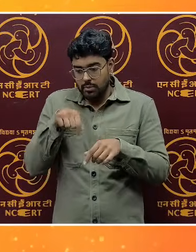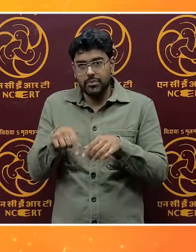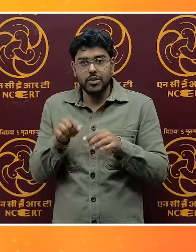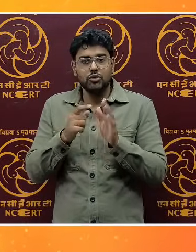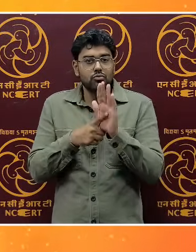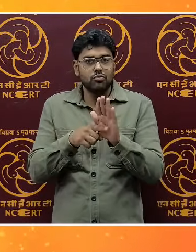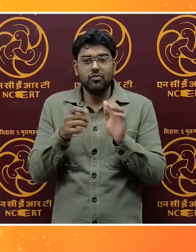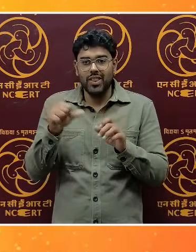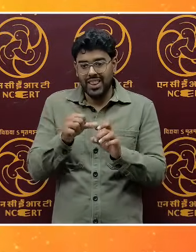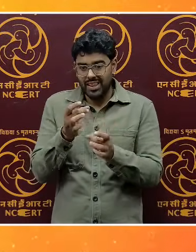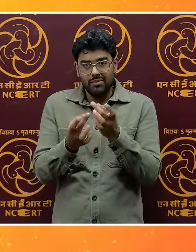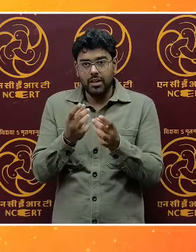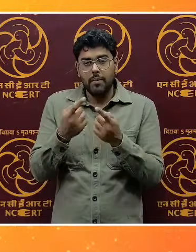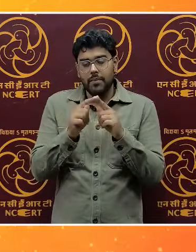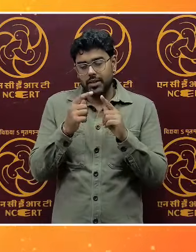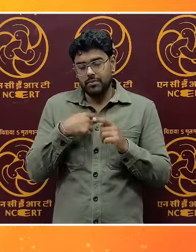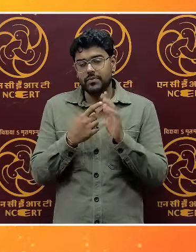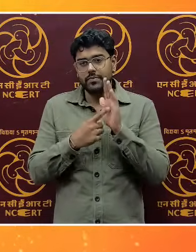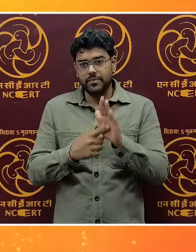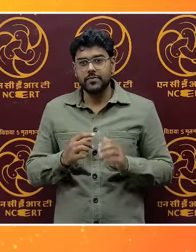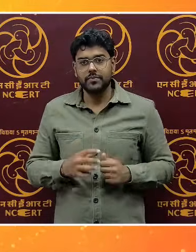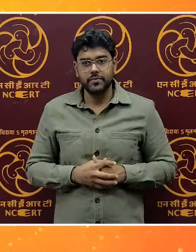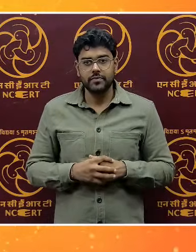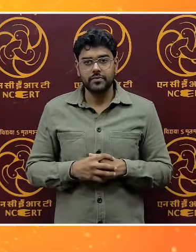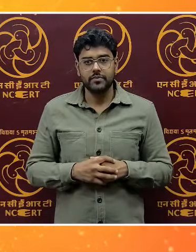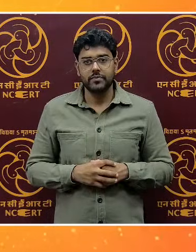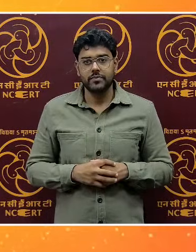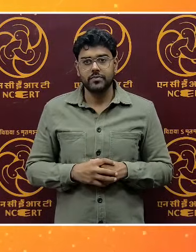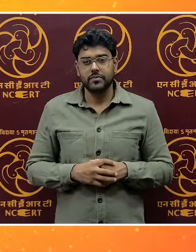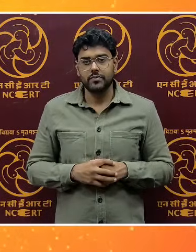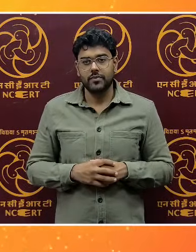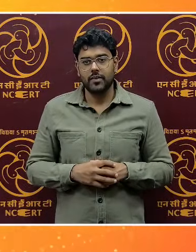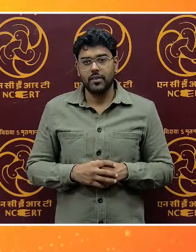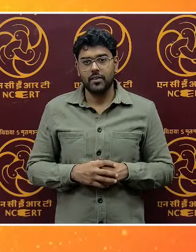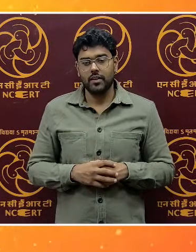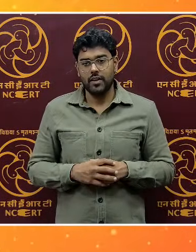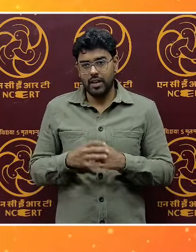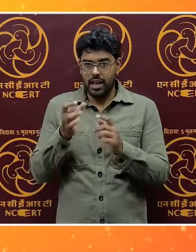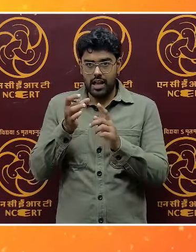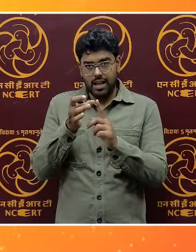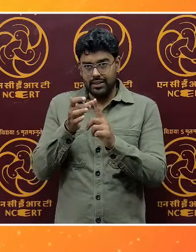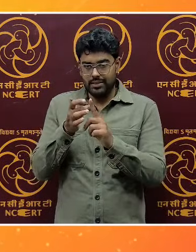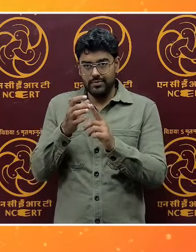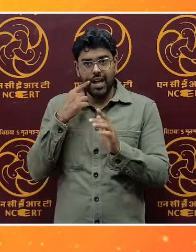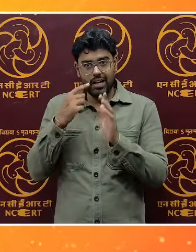what exactly is happening when a compound formation is taking place. So we have iron here,